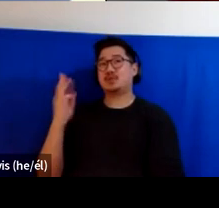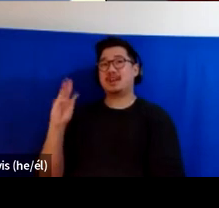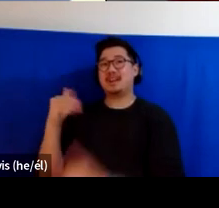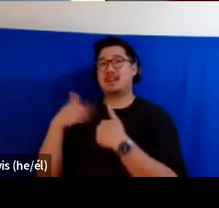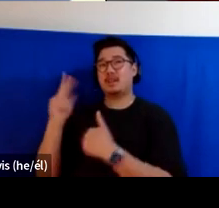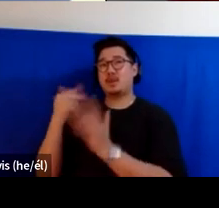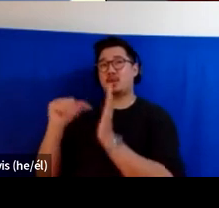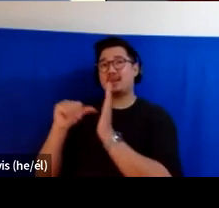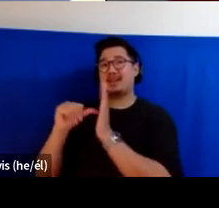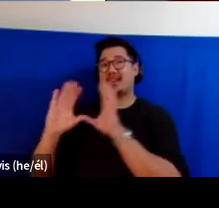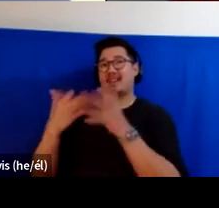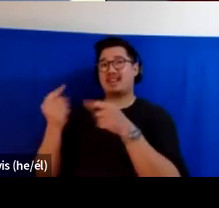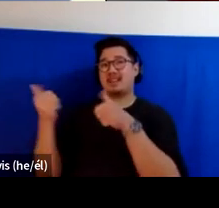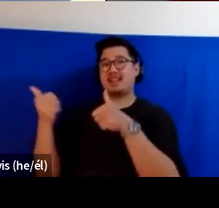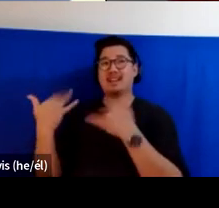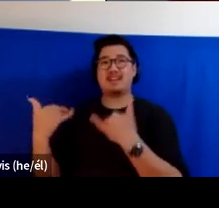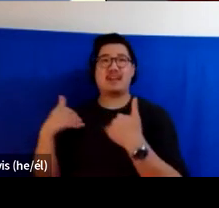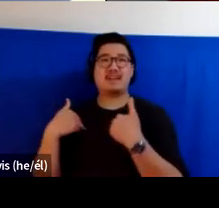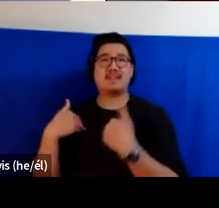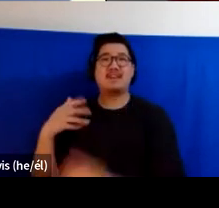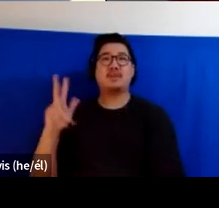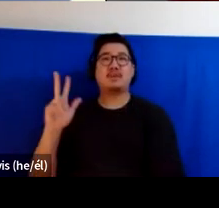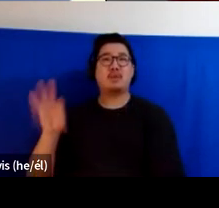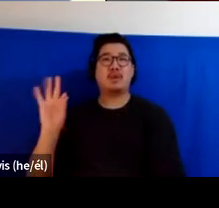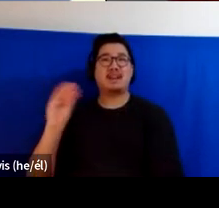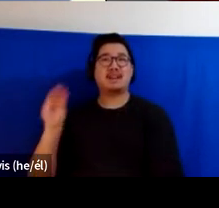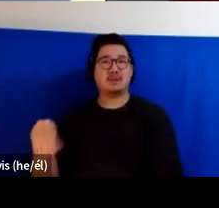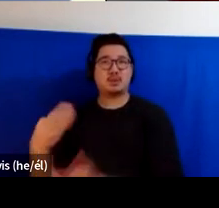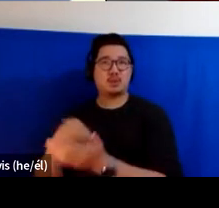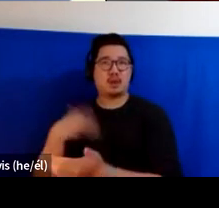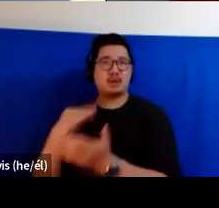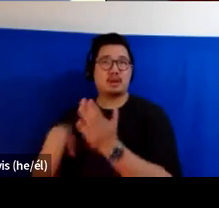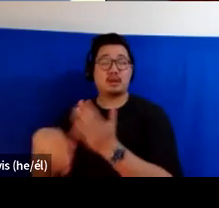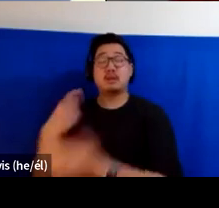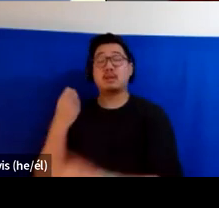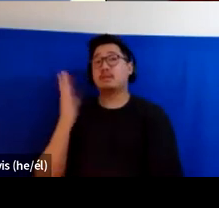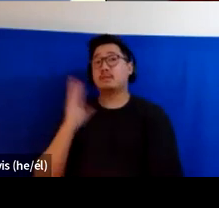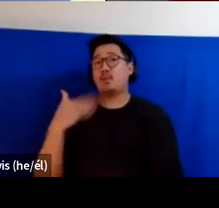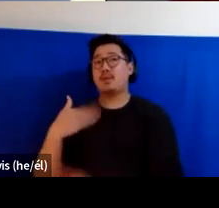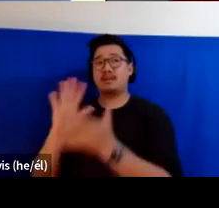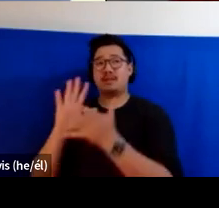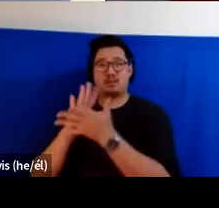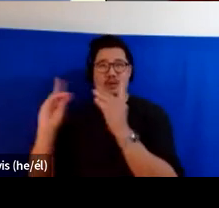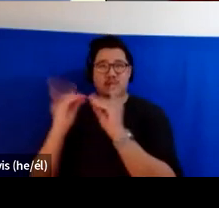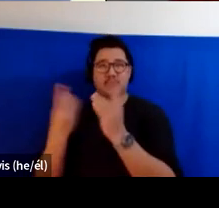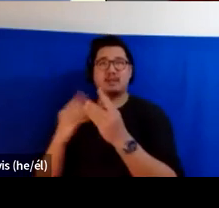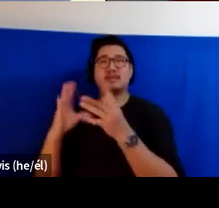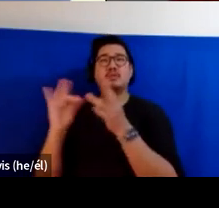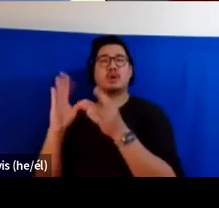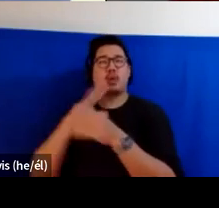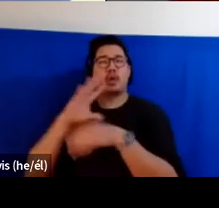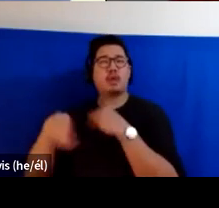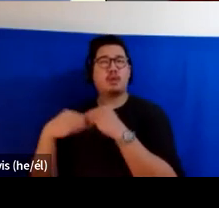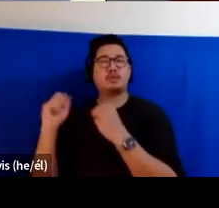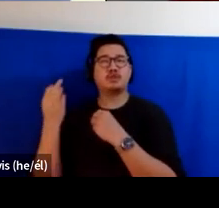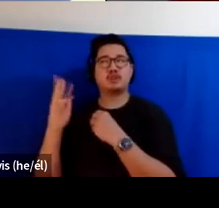eliminated they have 1.9 white students the district had originally promised to expand the shadow include grades four and five